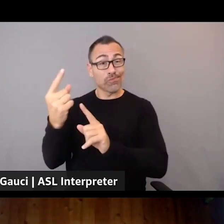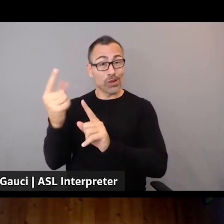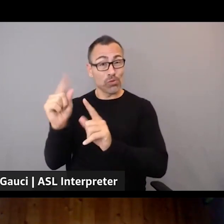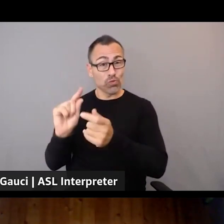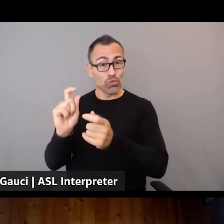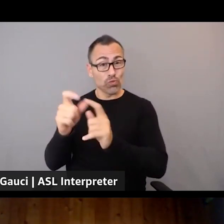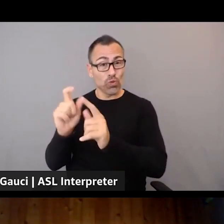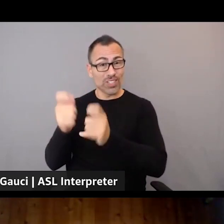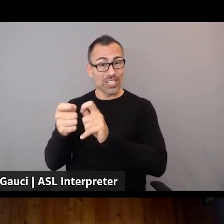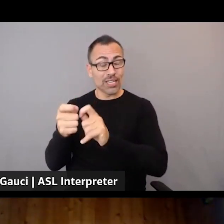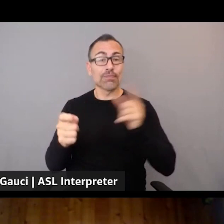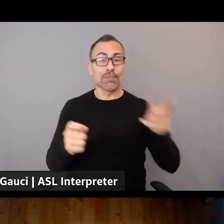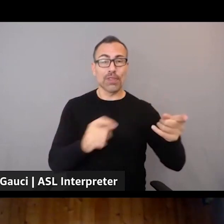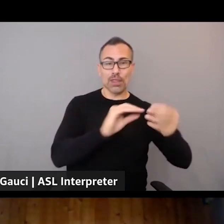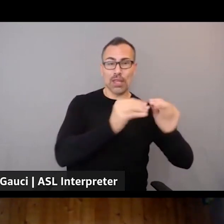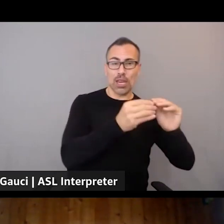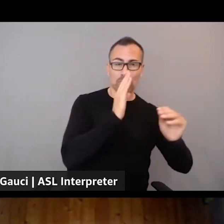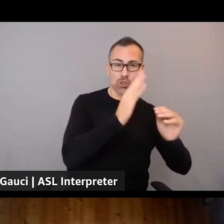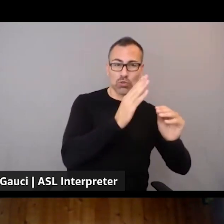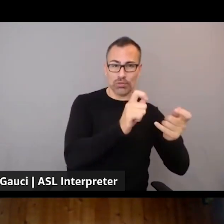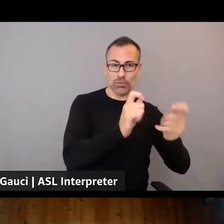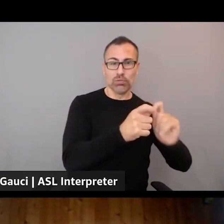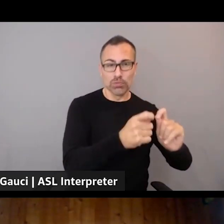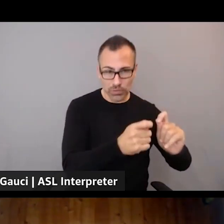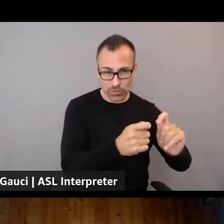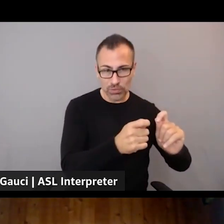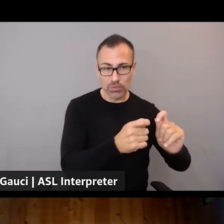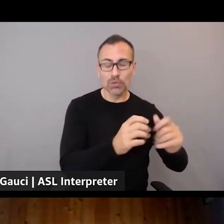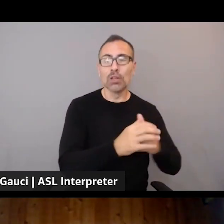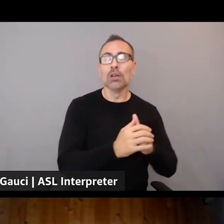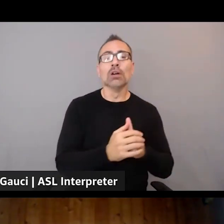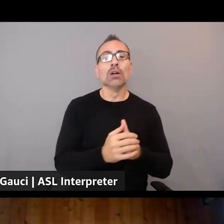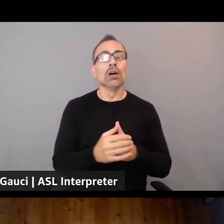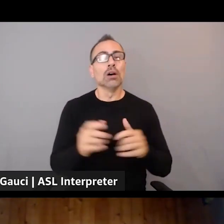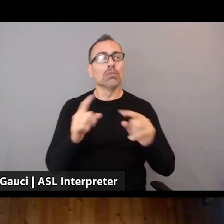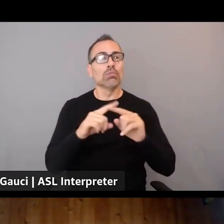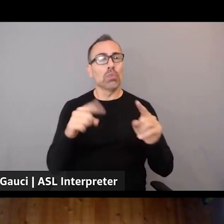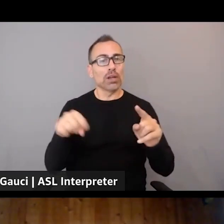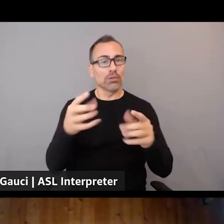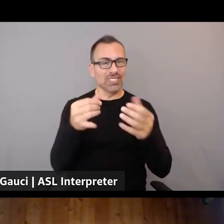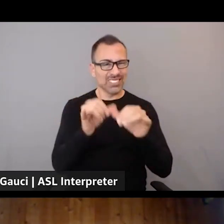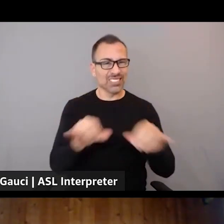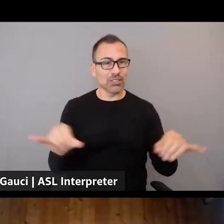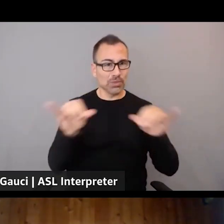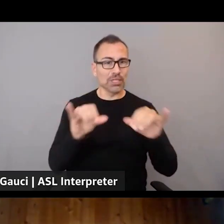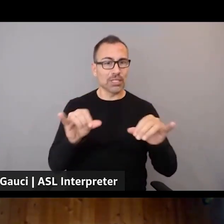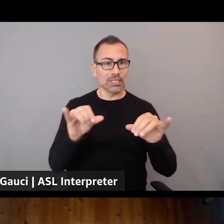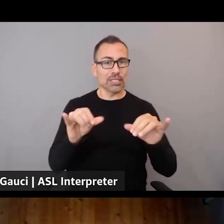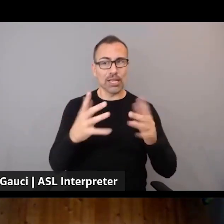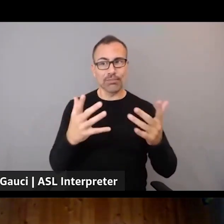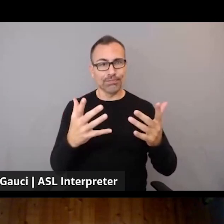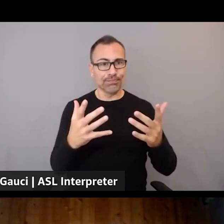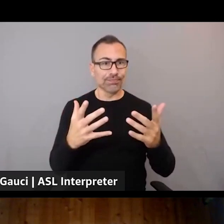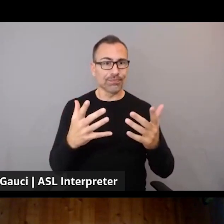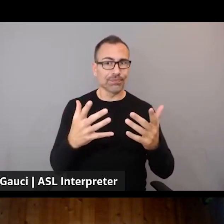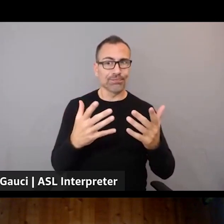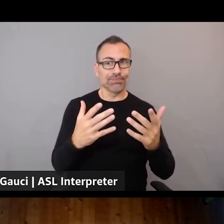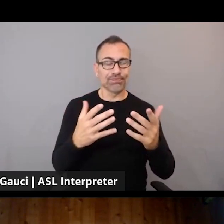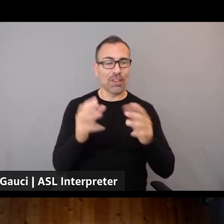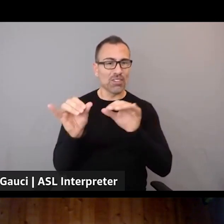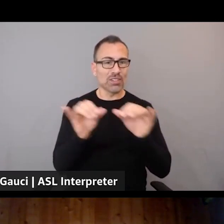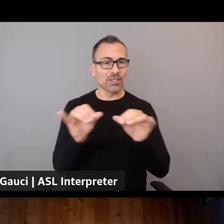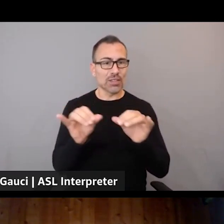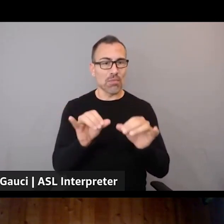set of numbers, a slightly set of different numbers, but it will still be the same, relatively very, very similar